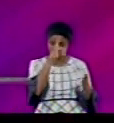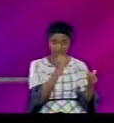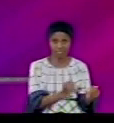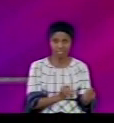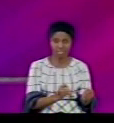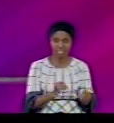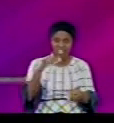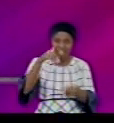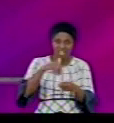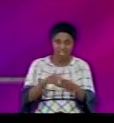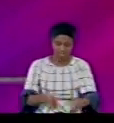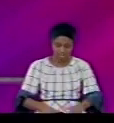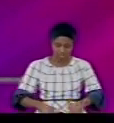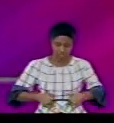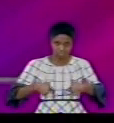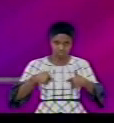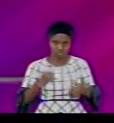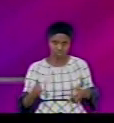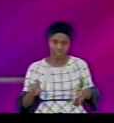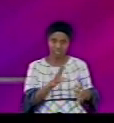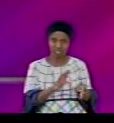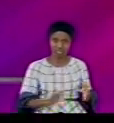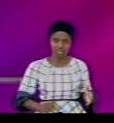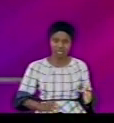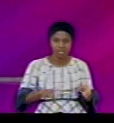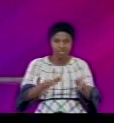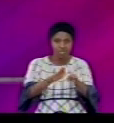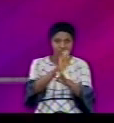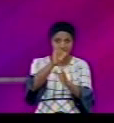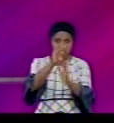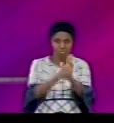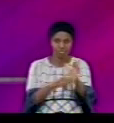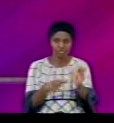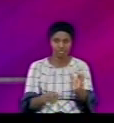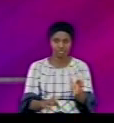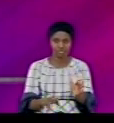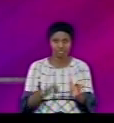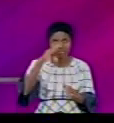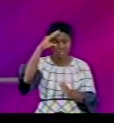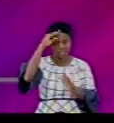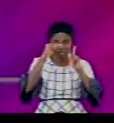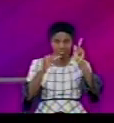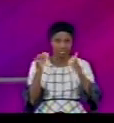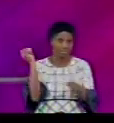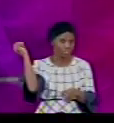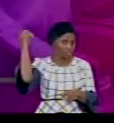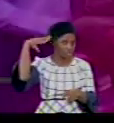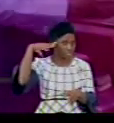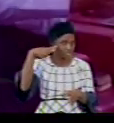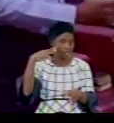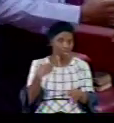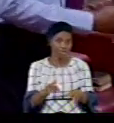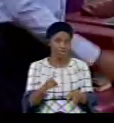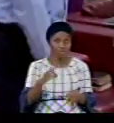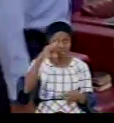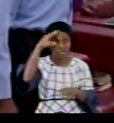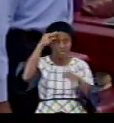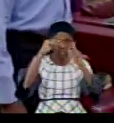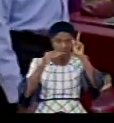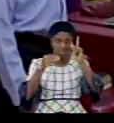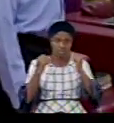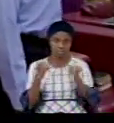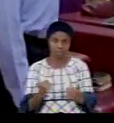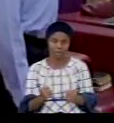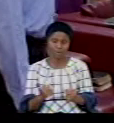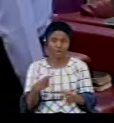in his fullness of his grace, fullness of his power, fullness of his enablement,